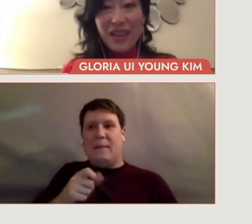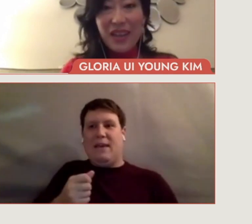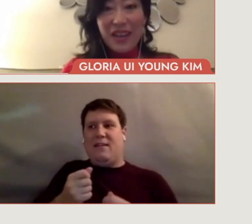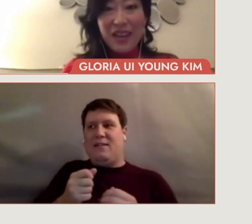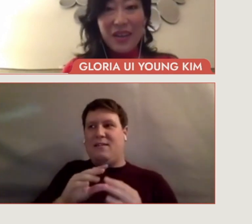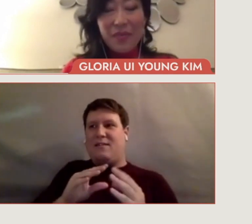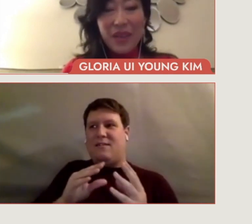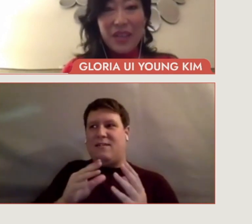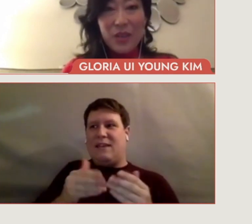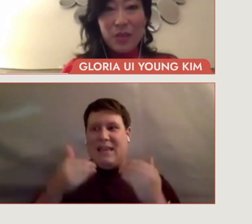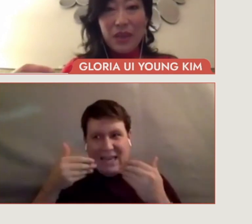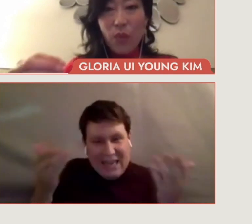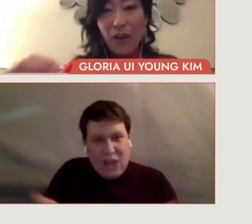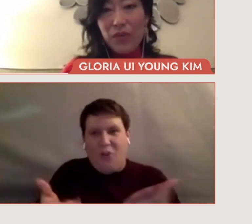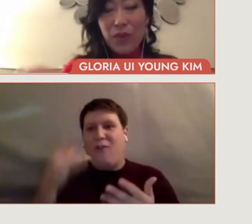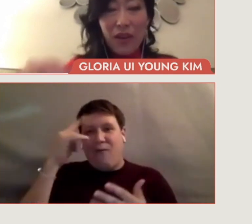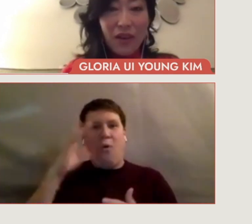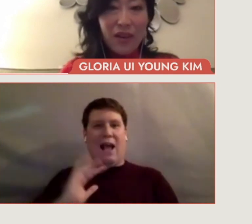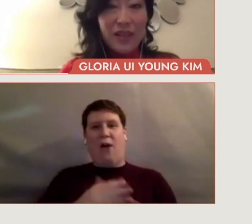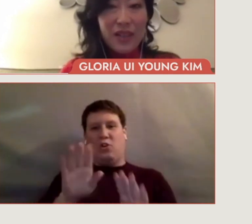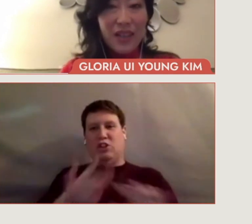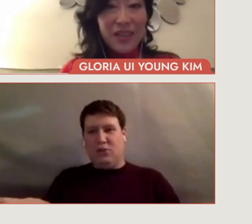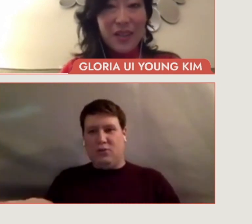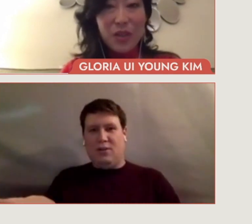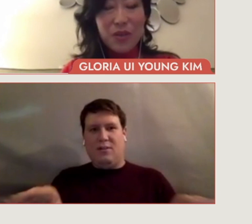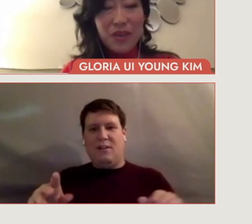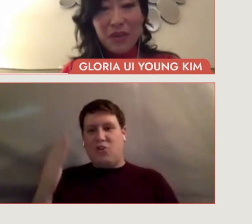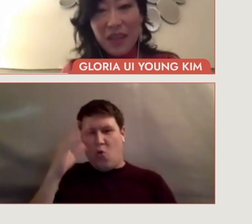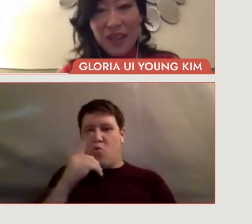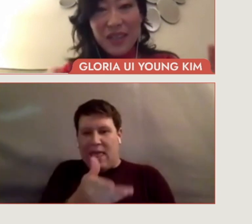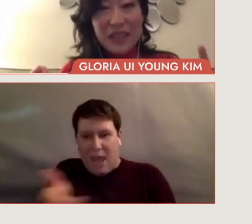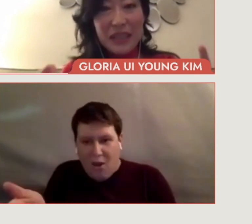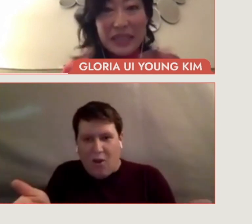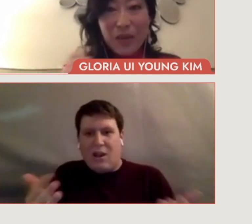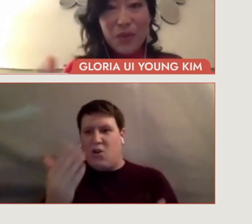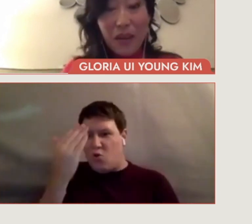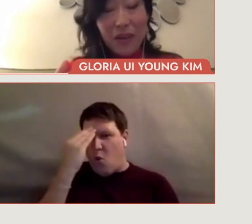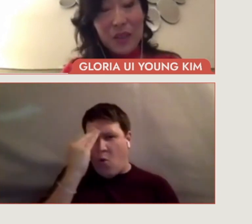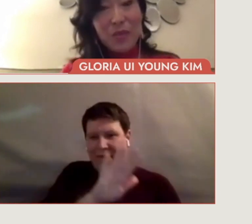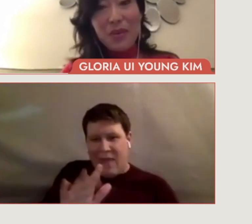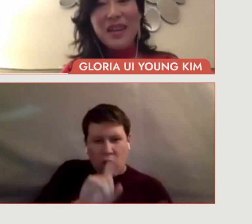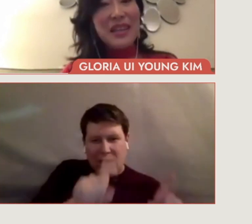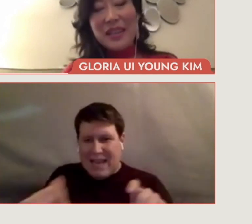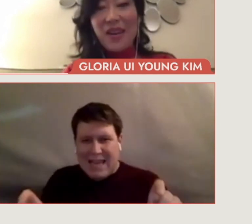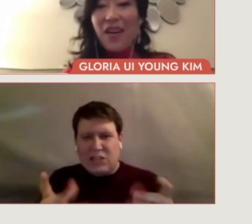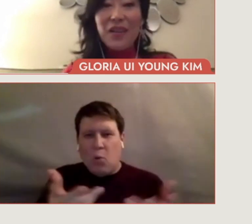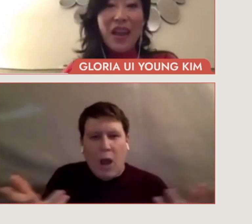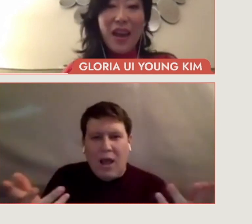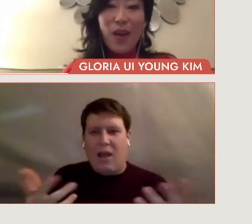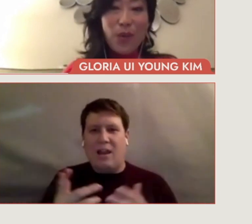right? And be aware of who they are and attuned to their needs and like see who they are as human beings. And that's